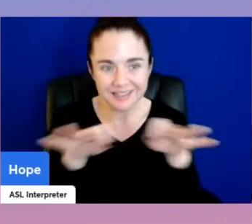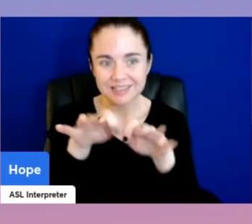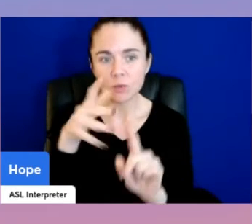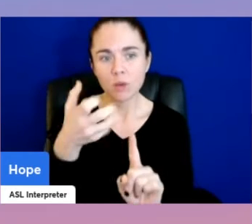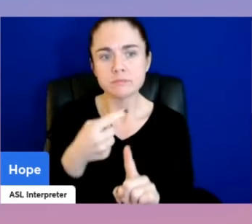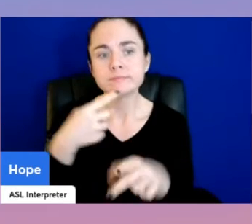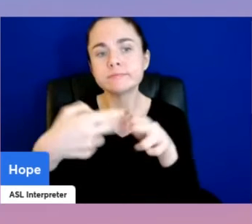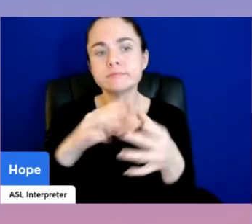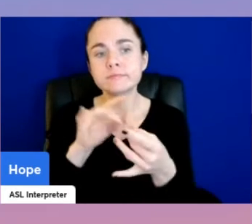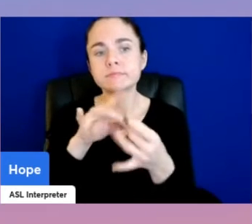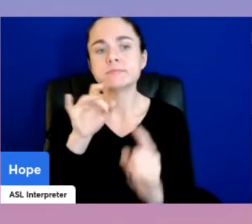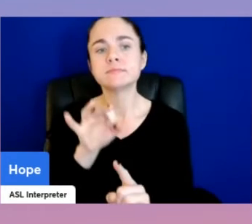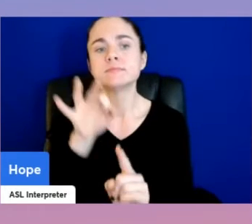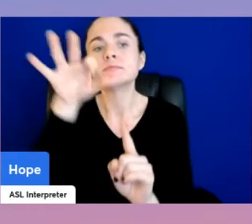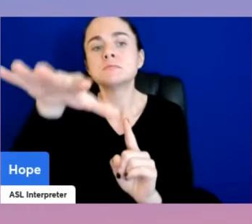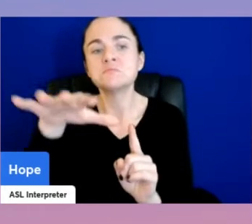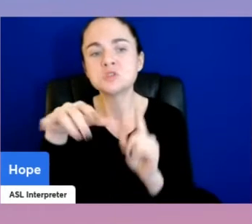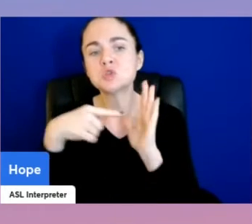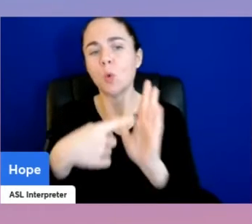within the code.